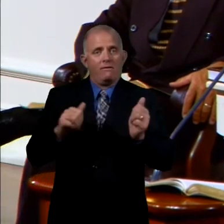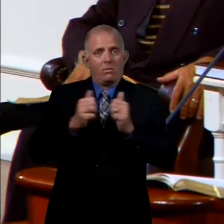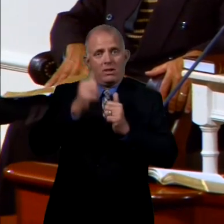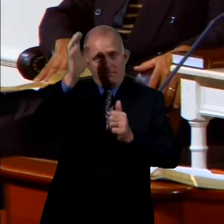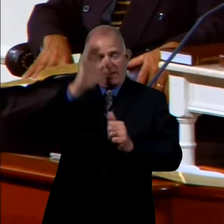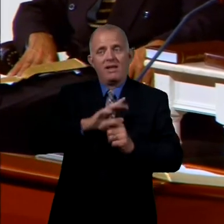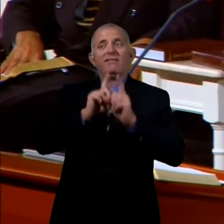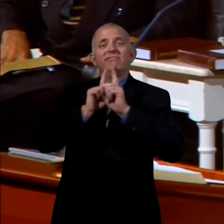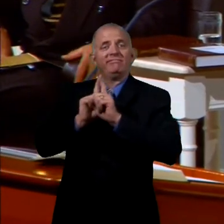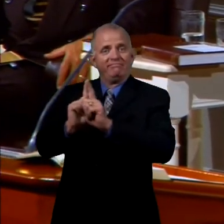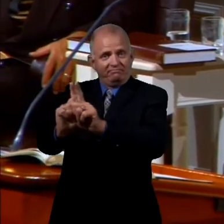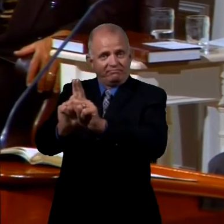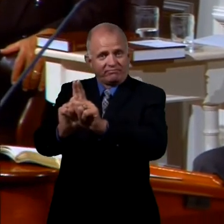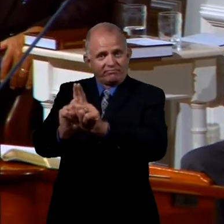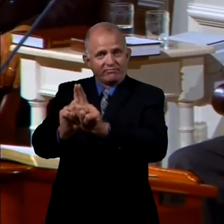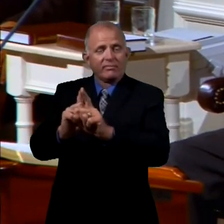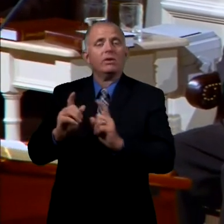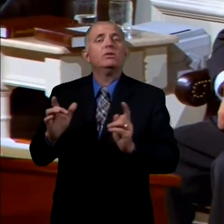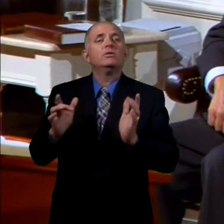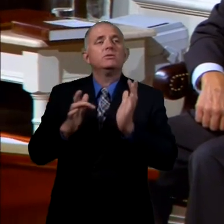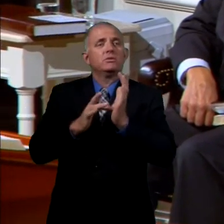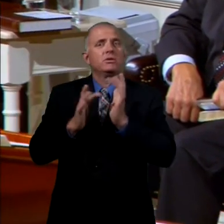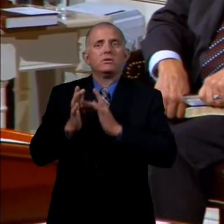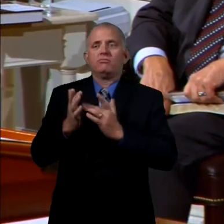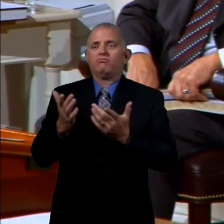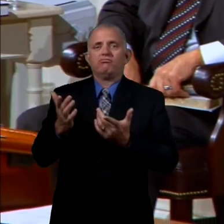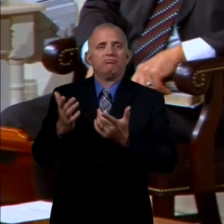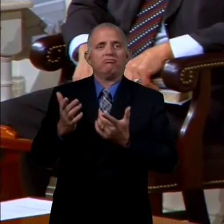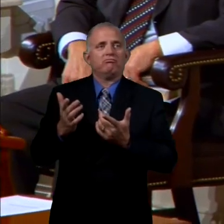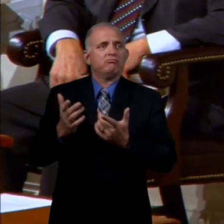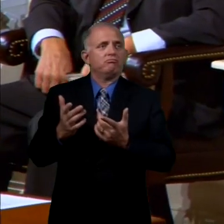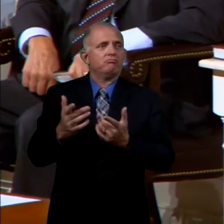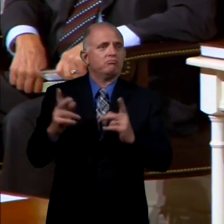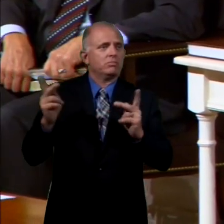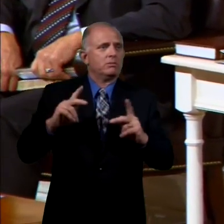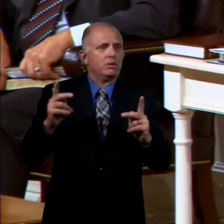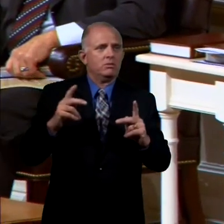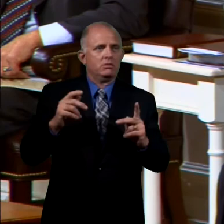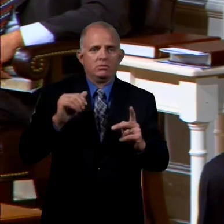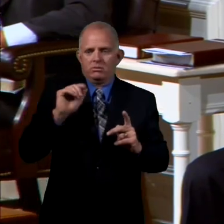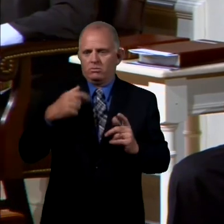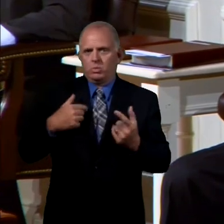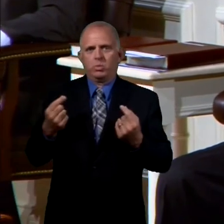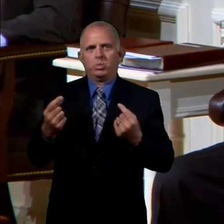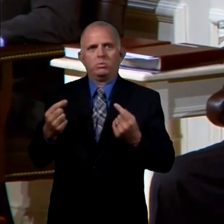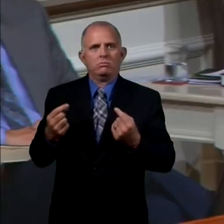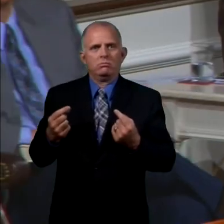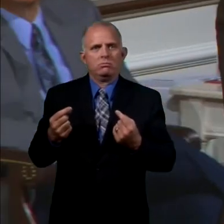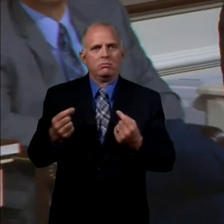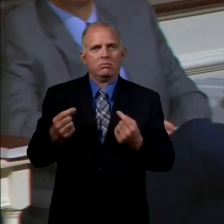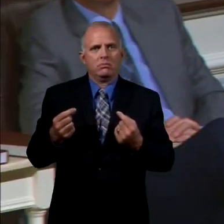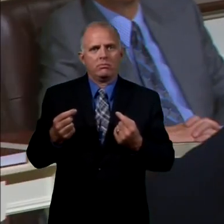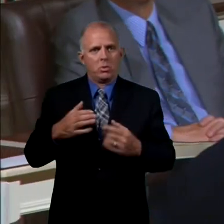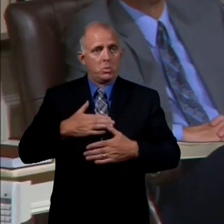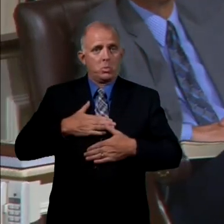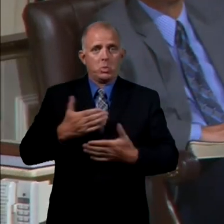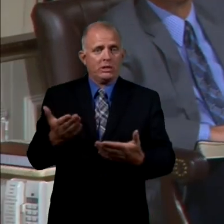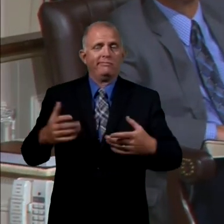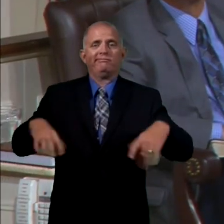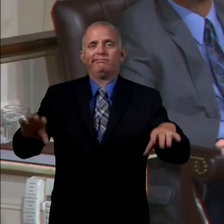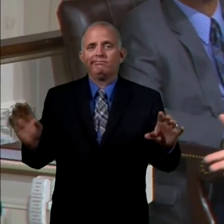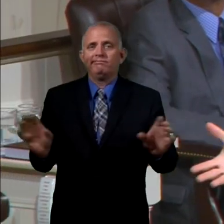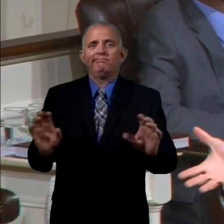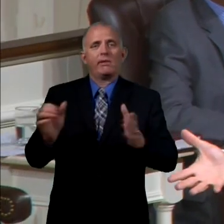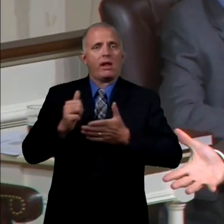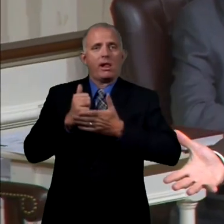can only imagine Jesus saying, "Man, does anyone really care what I'm doing?" But no, he's going to give of himself one more time. Maybe he's going